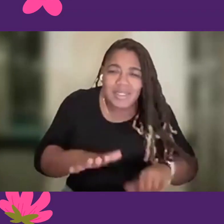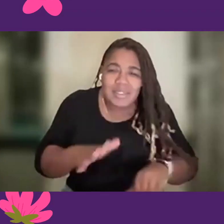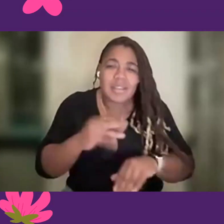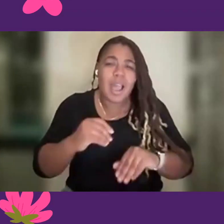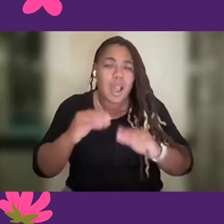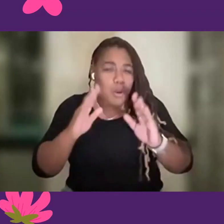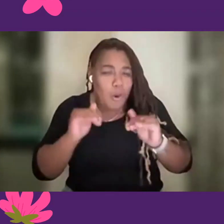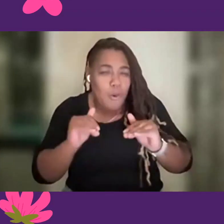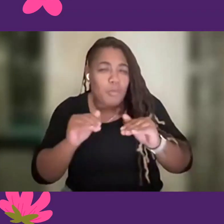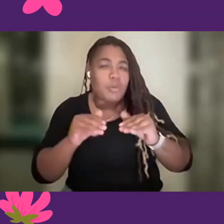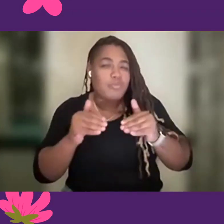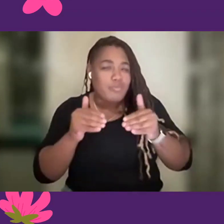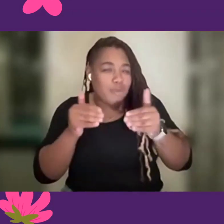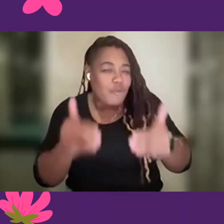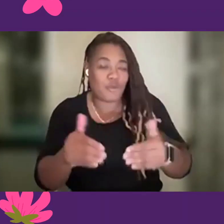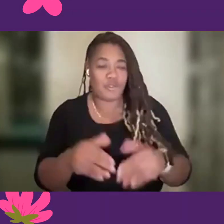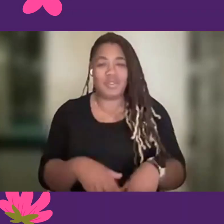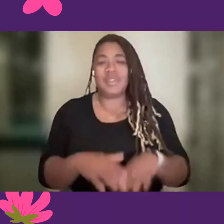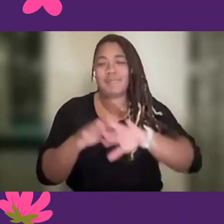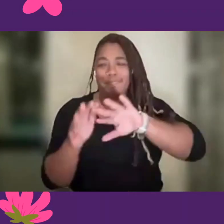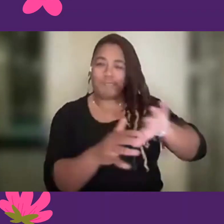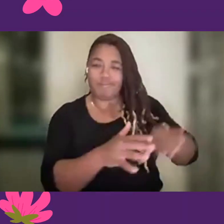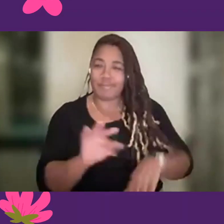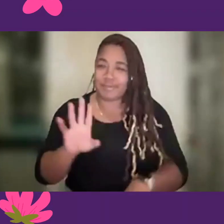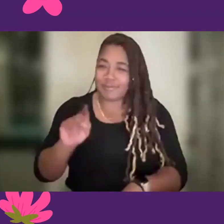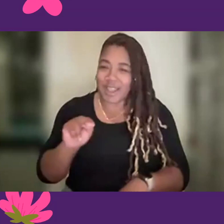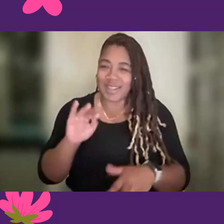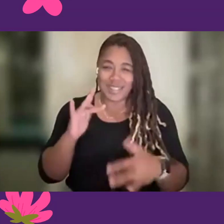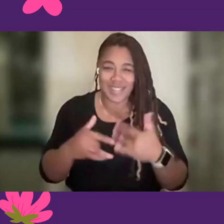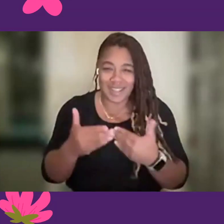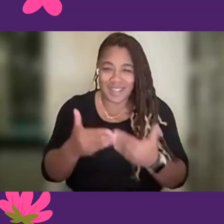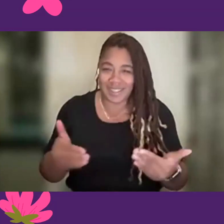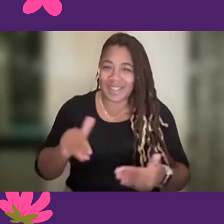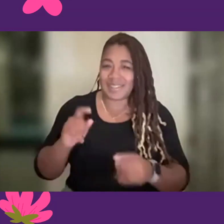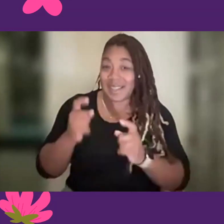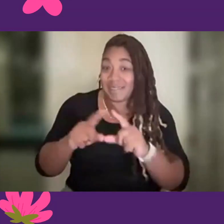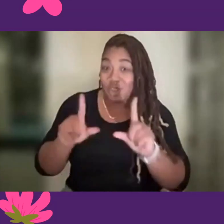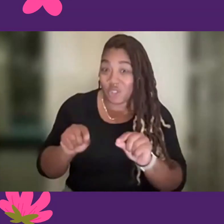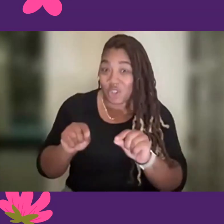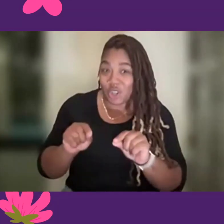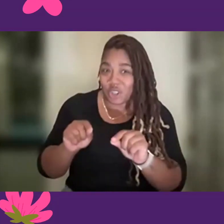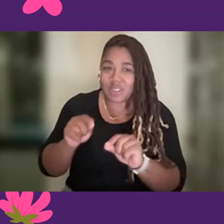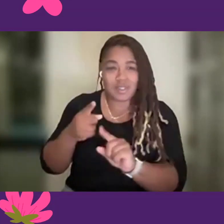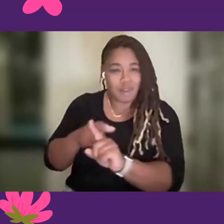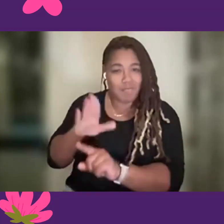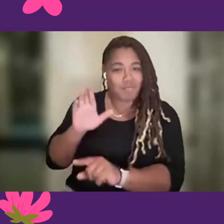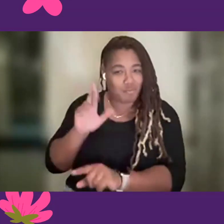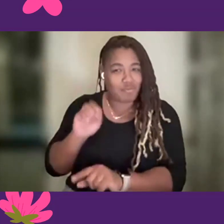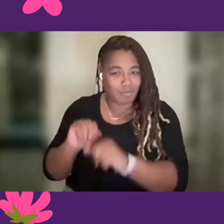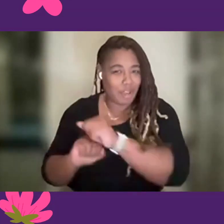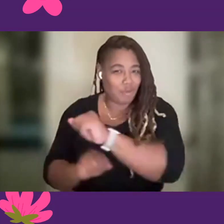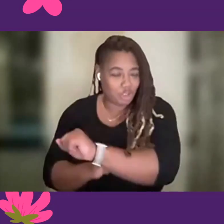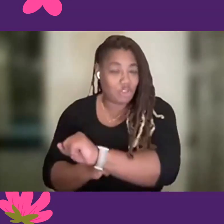to fun, exciting things like gift cards courtesy of the Brem Foundation. I have